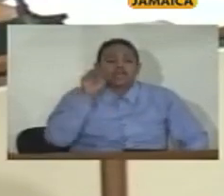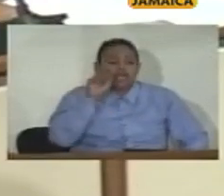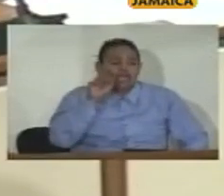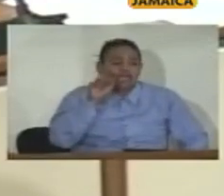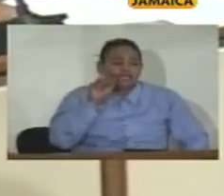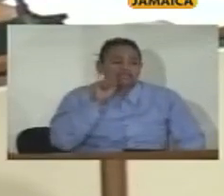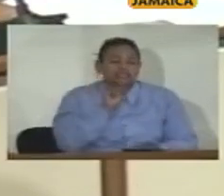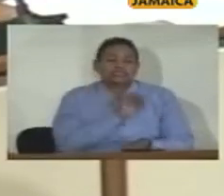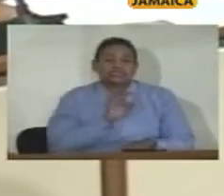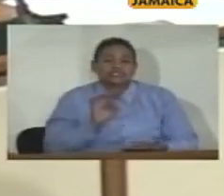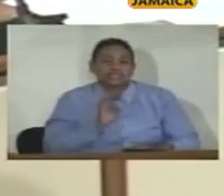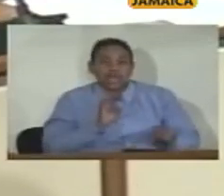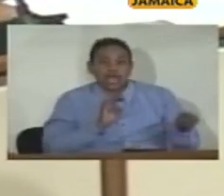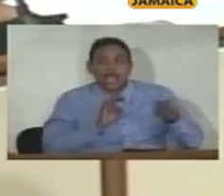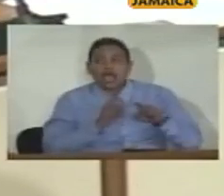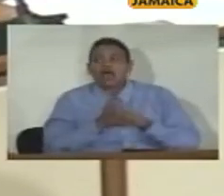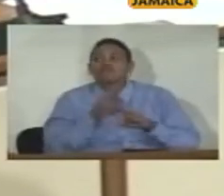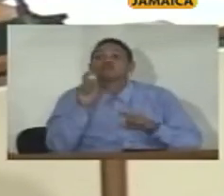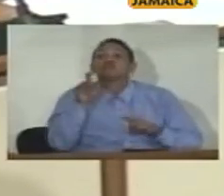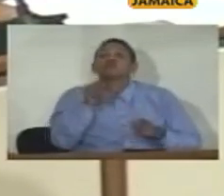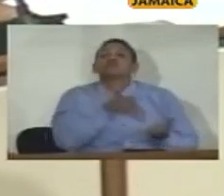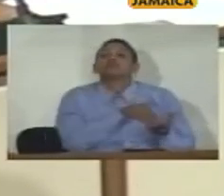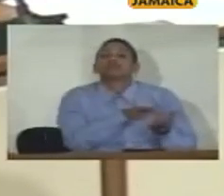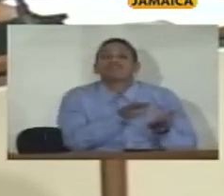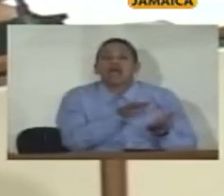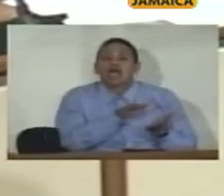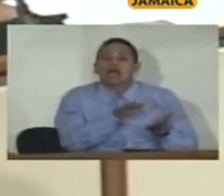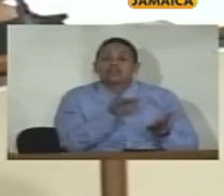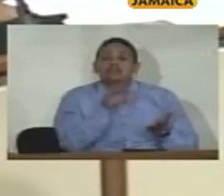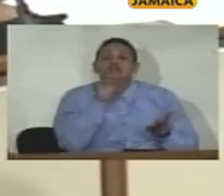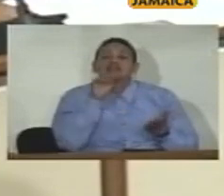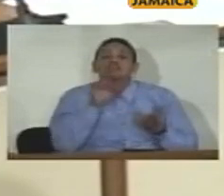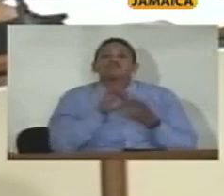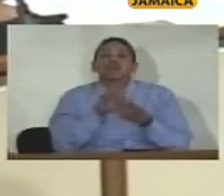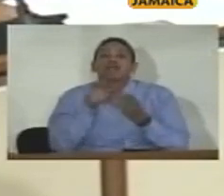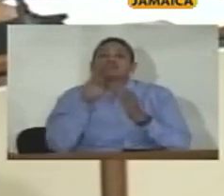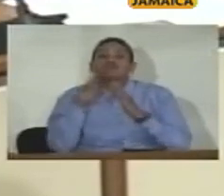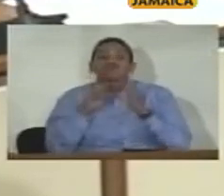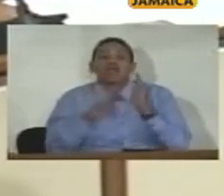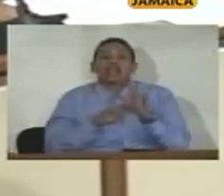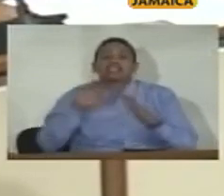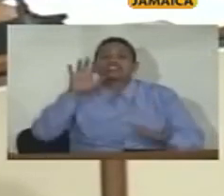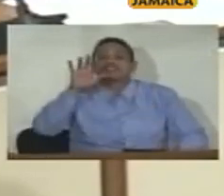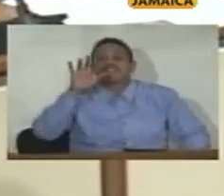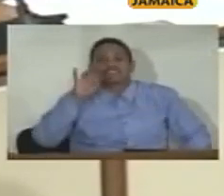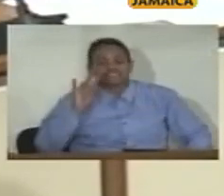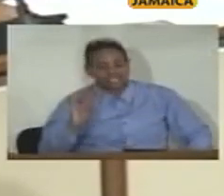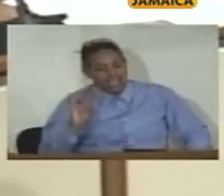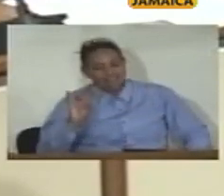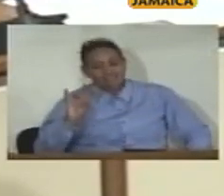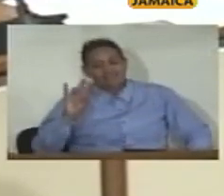employed ought to be terminated pursuant to Regulation